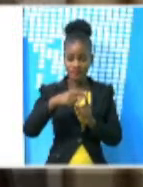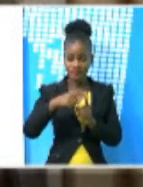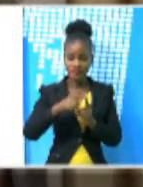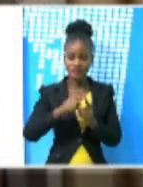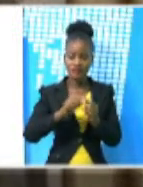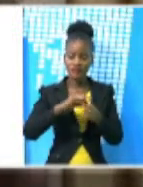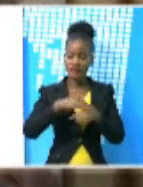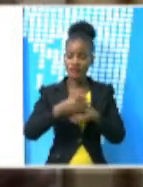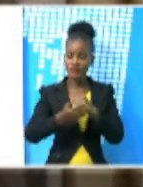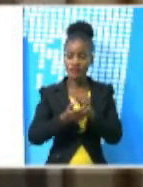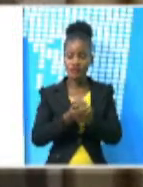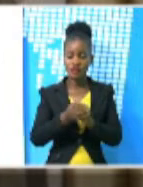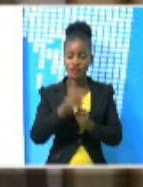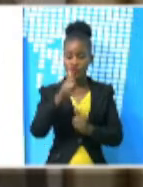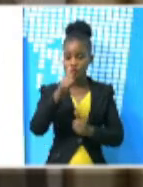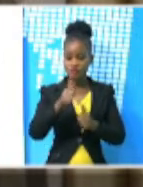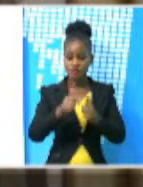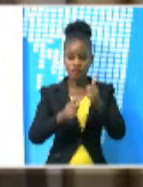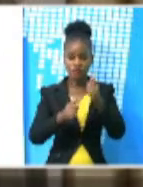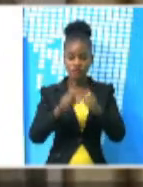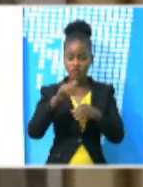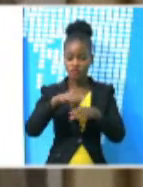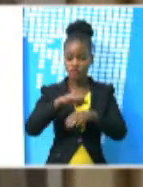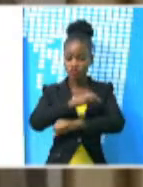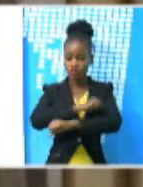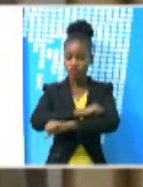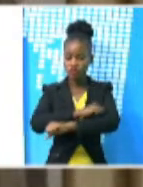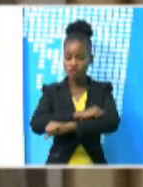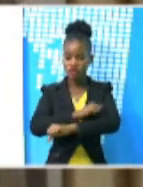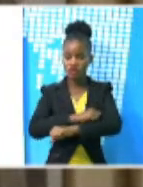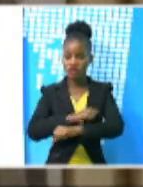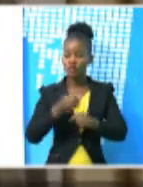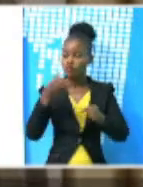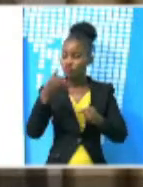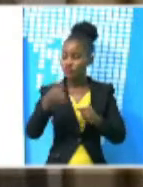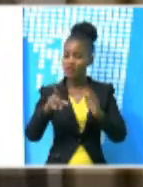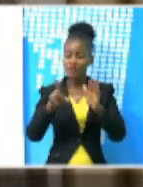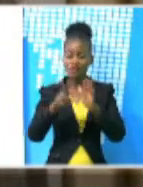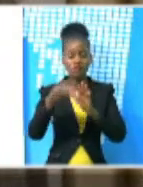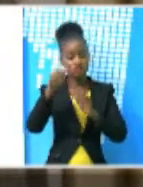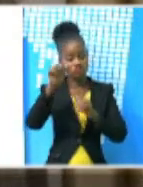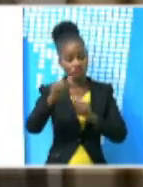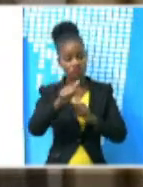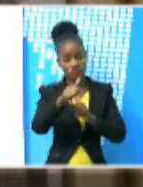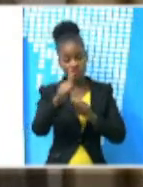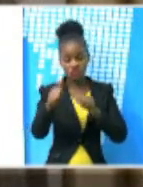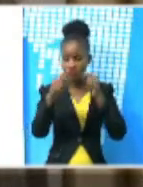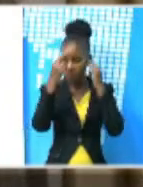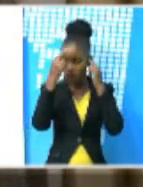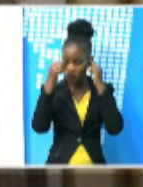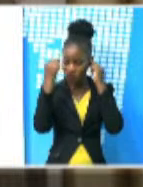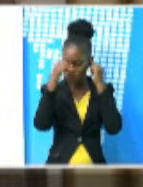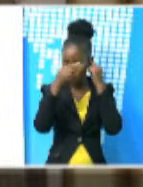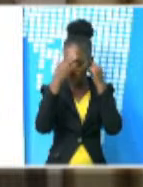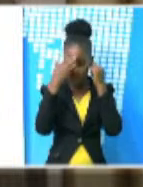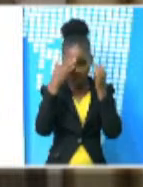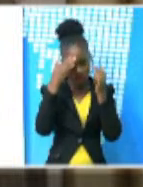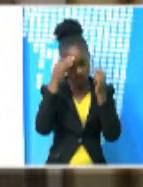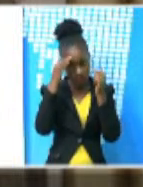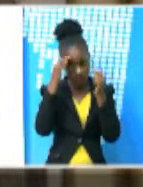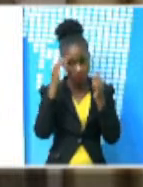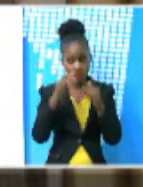make milk consumption in schools mandatory to every what? To every